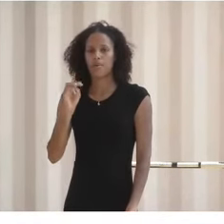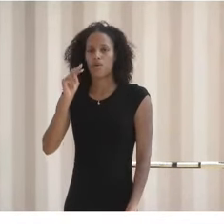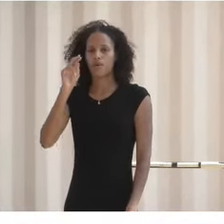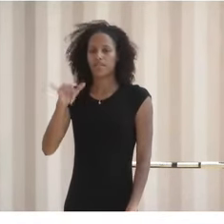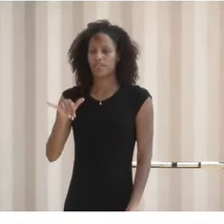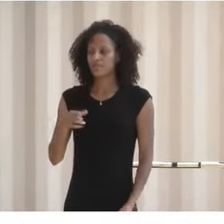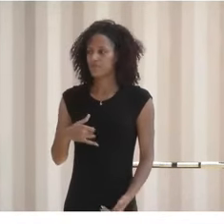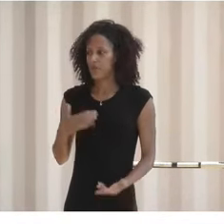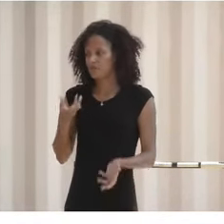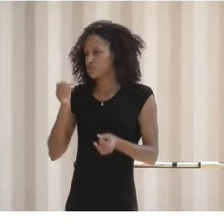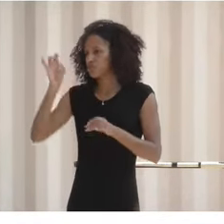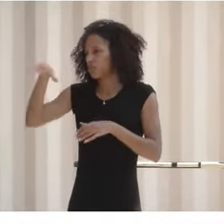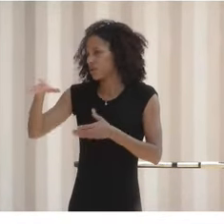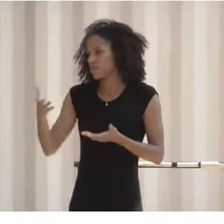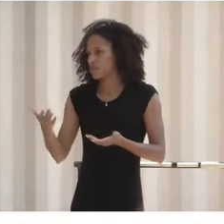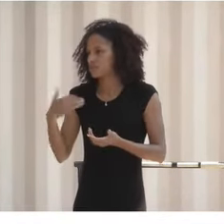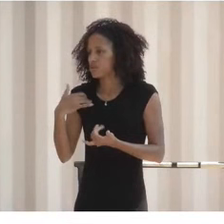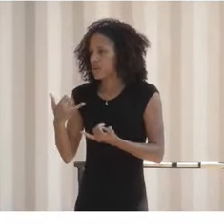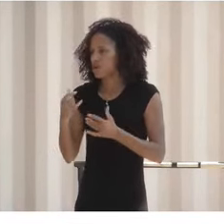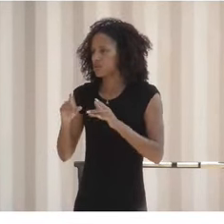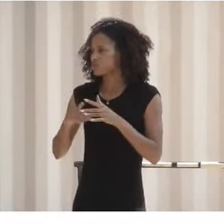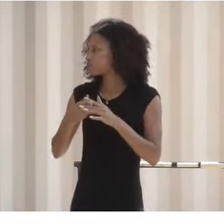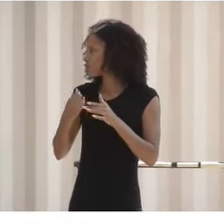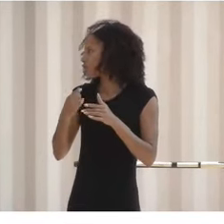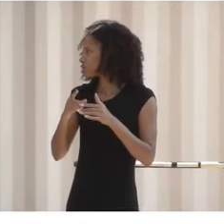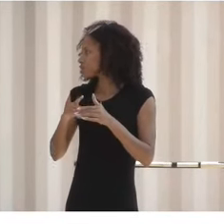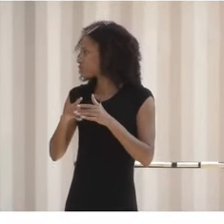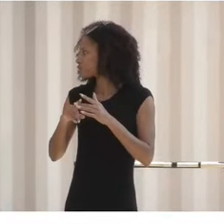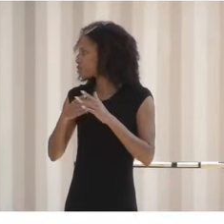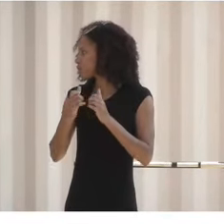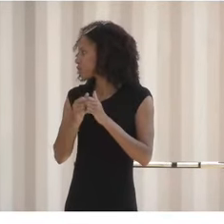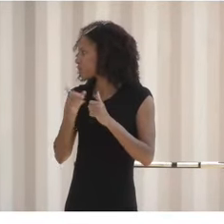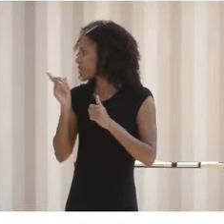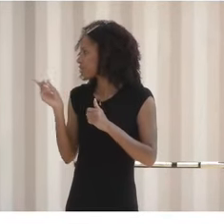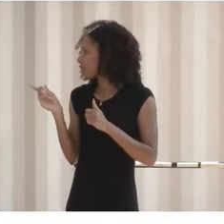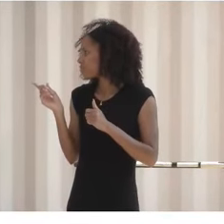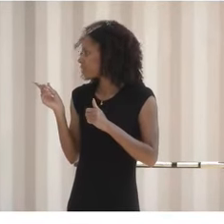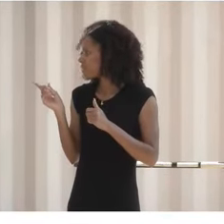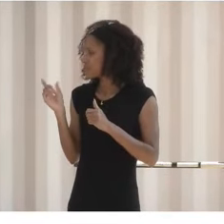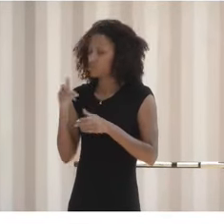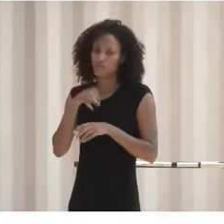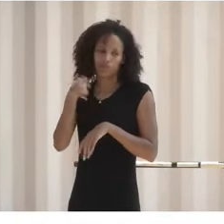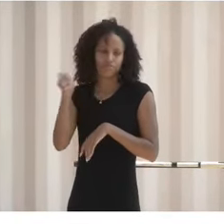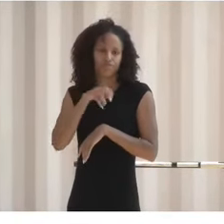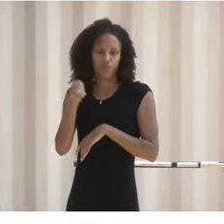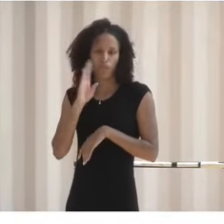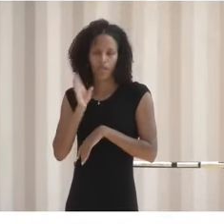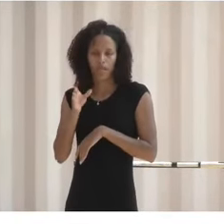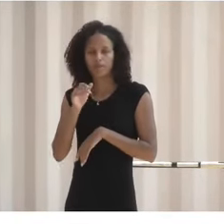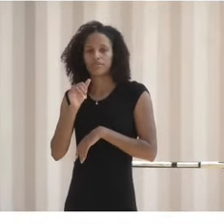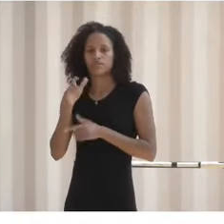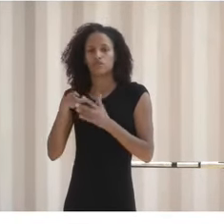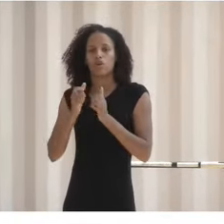Ali, I'm gonna start with you, and then we'll just jump around.